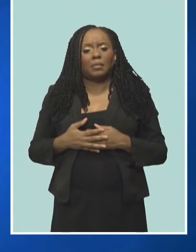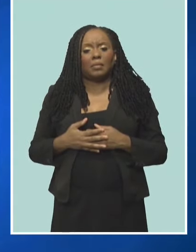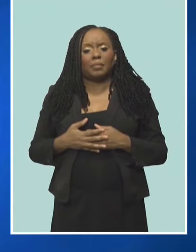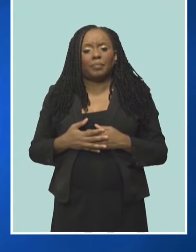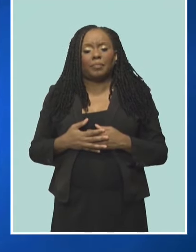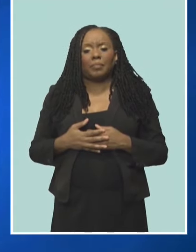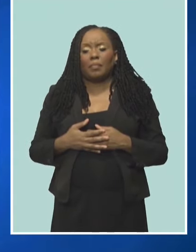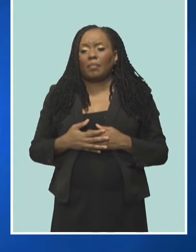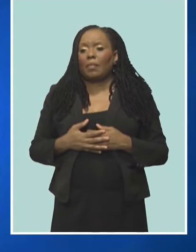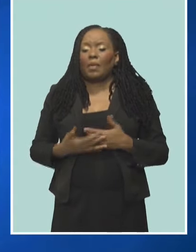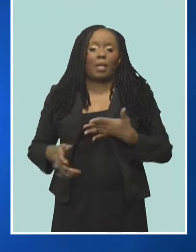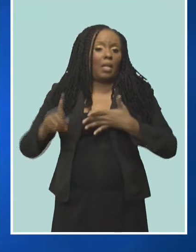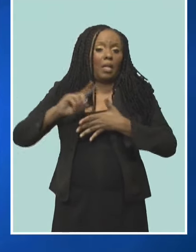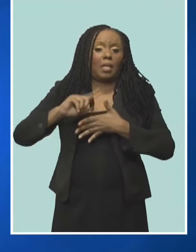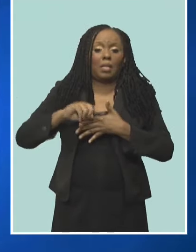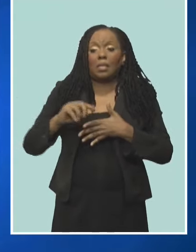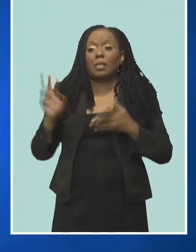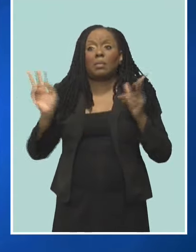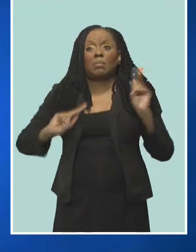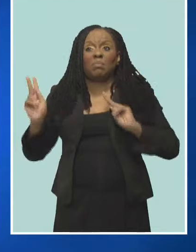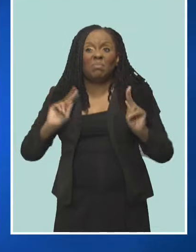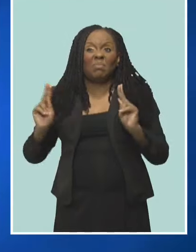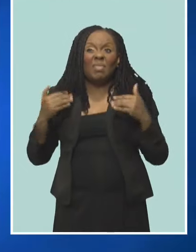of joblessness,